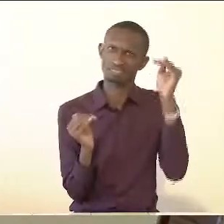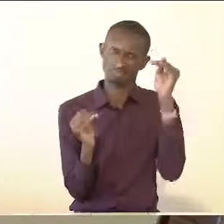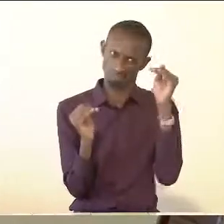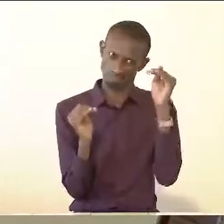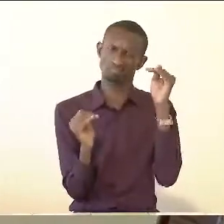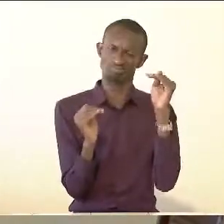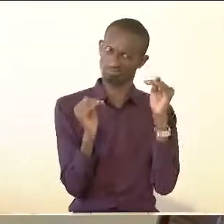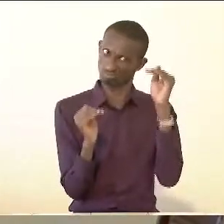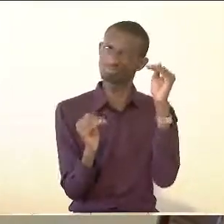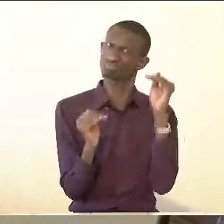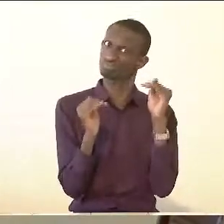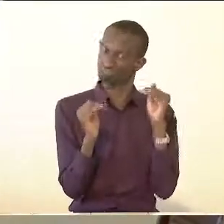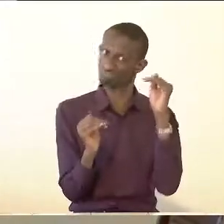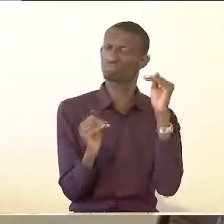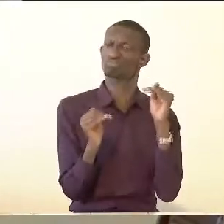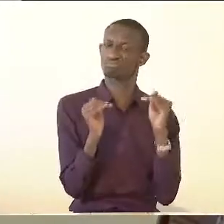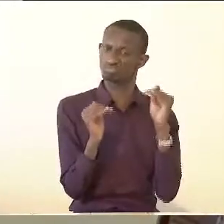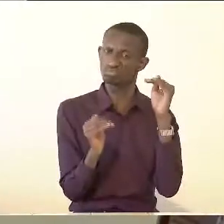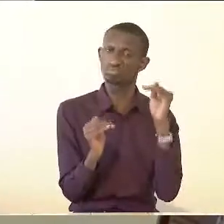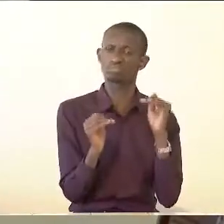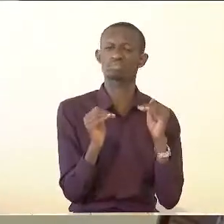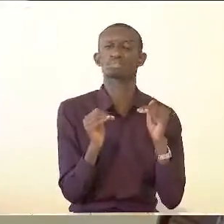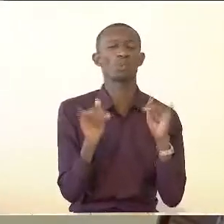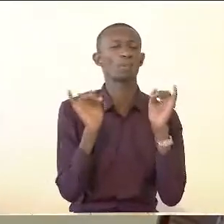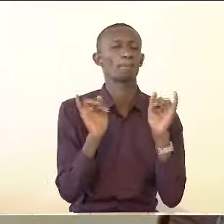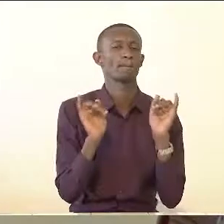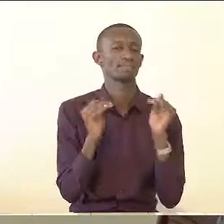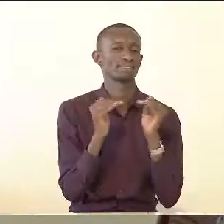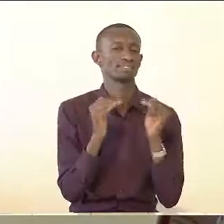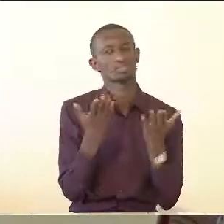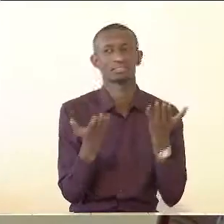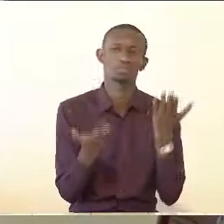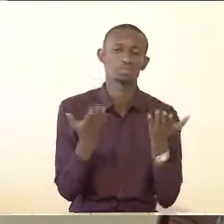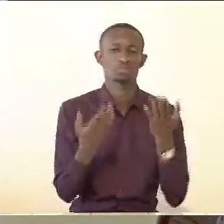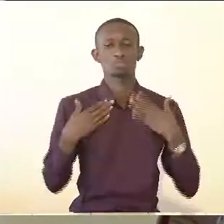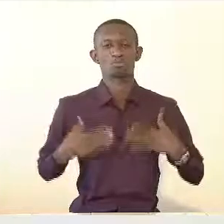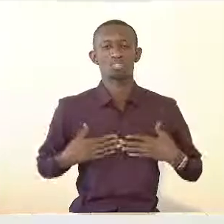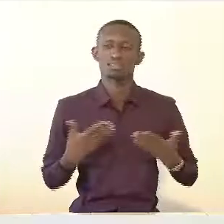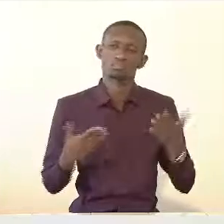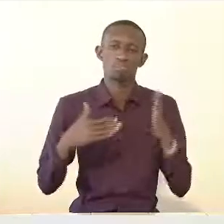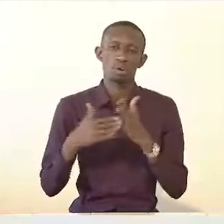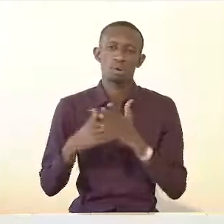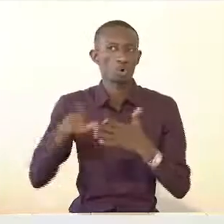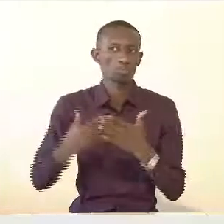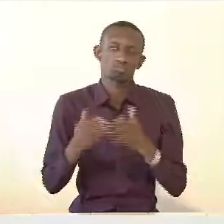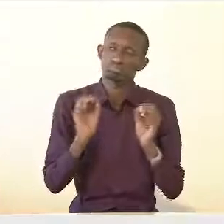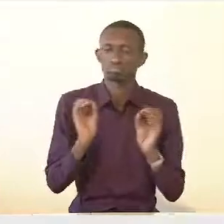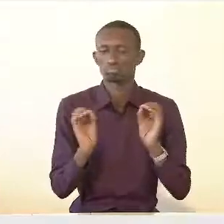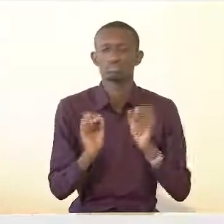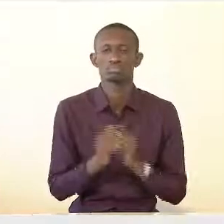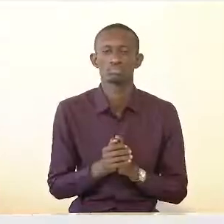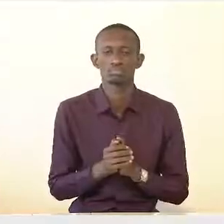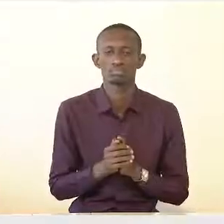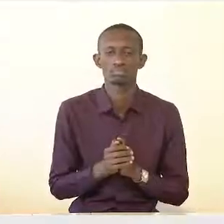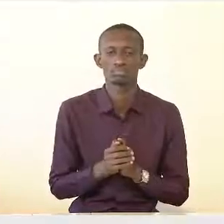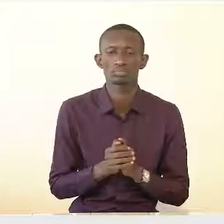of the body metabolism or body activities cannot be affected. So the skin contains